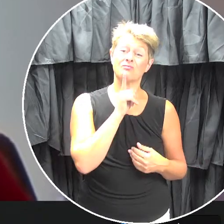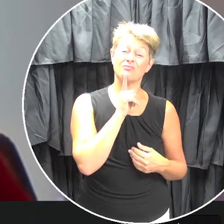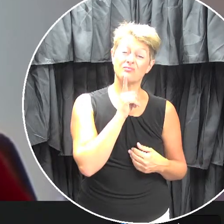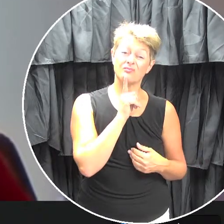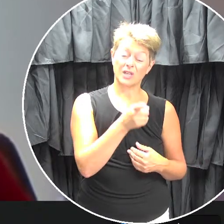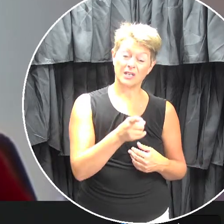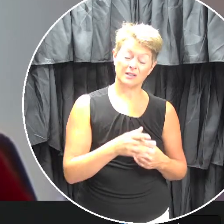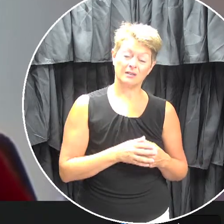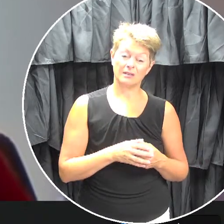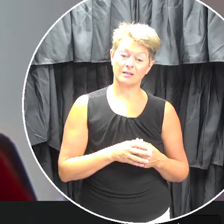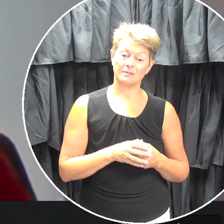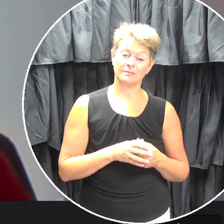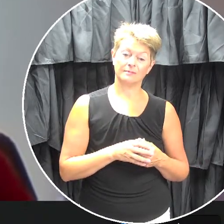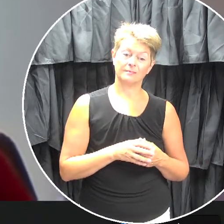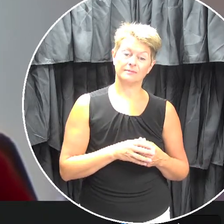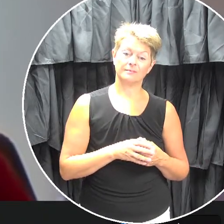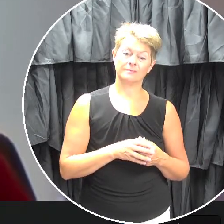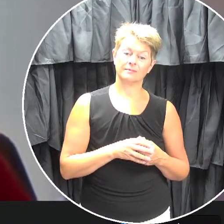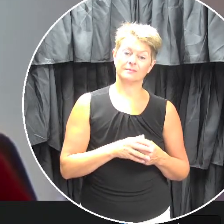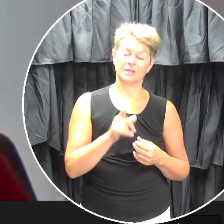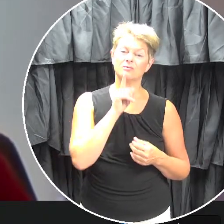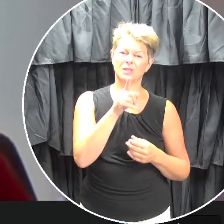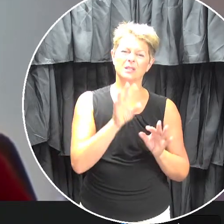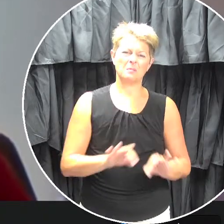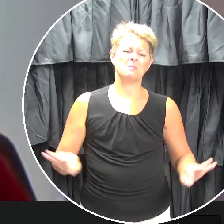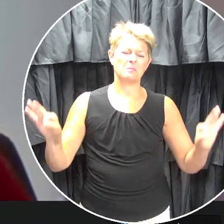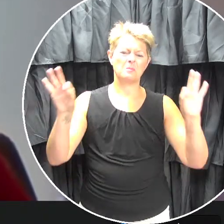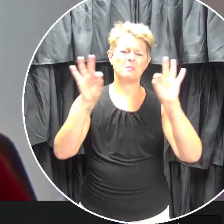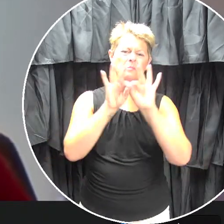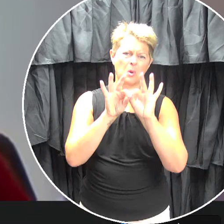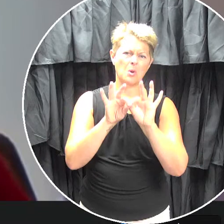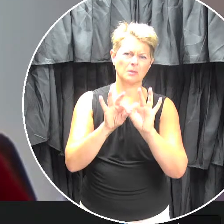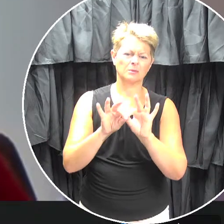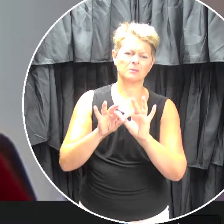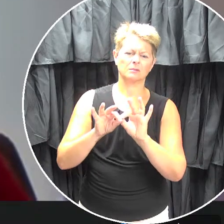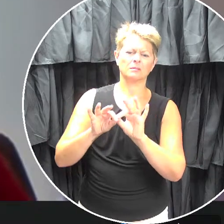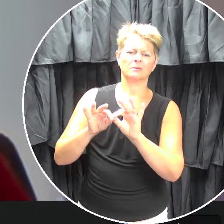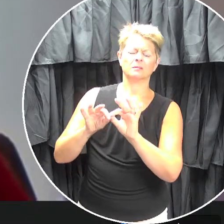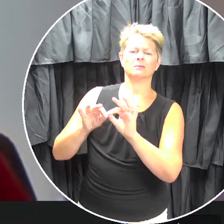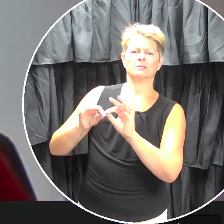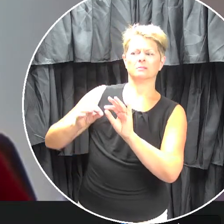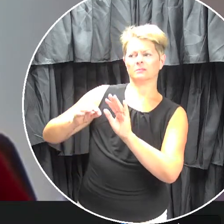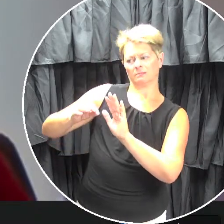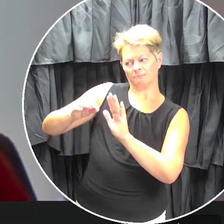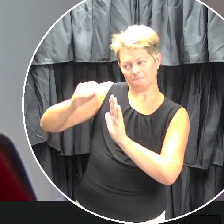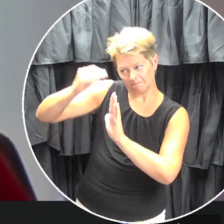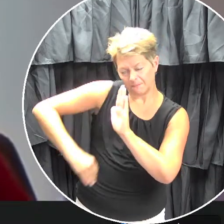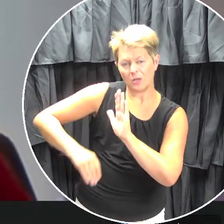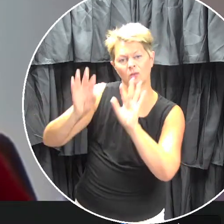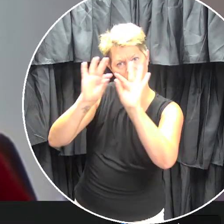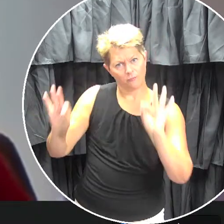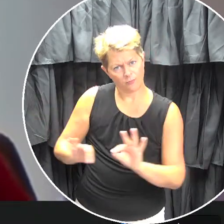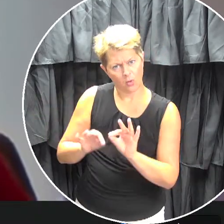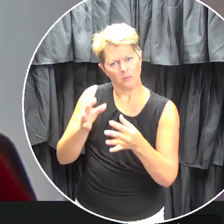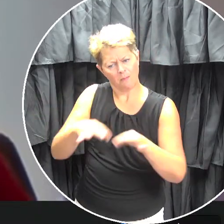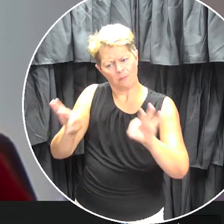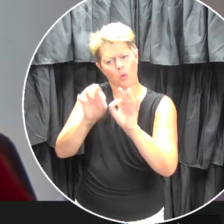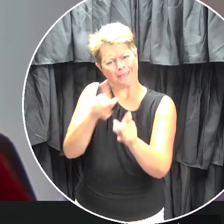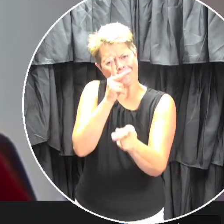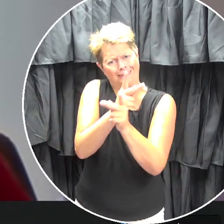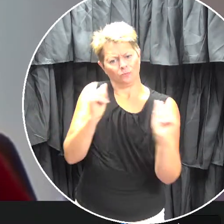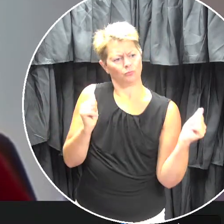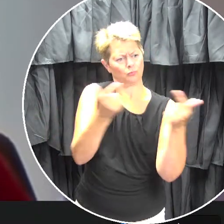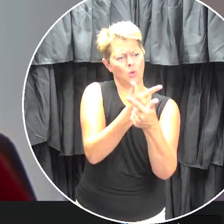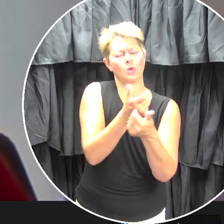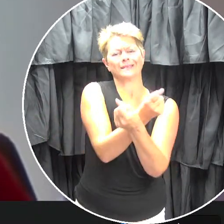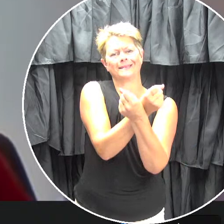and to not be forthcoming about any risk factors that may be there. So, we all have a responsibility to